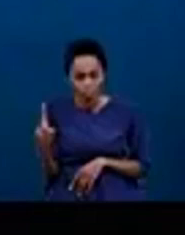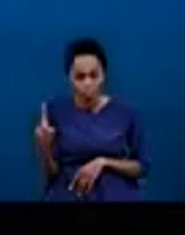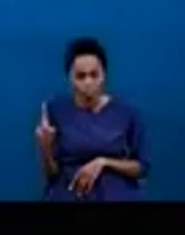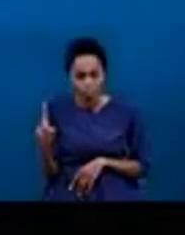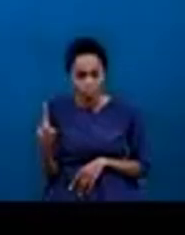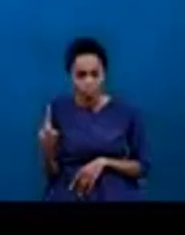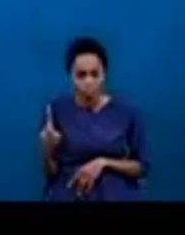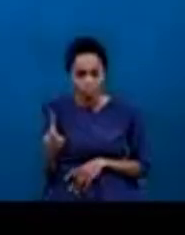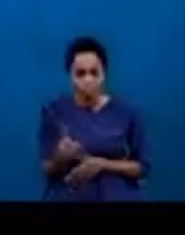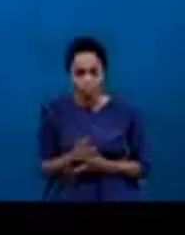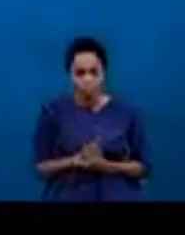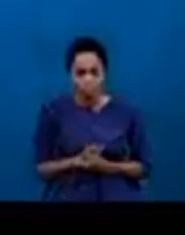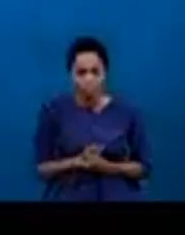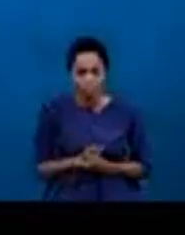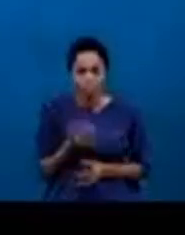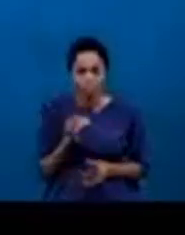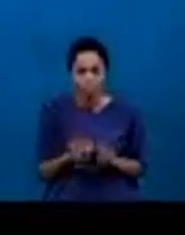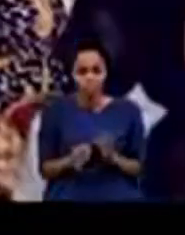Take one